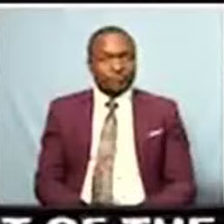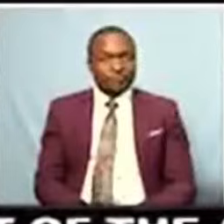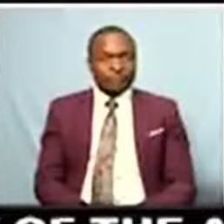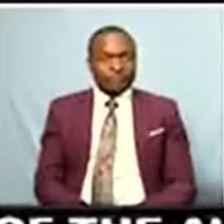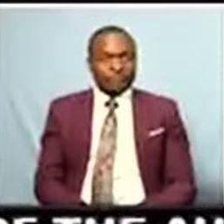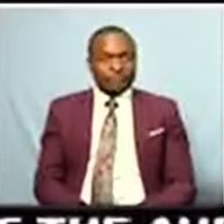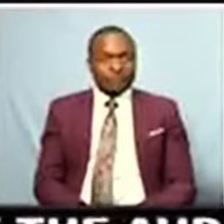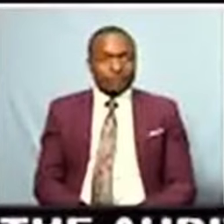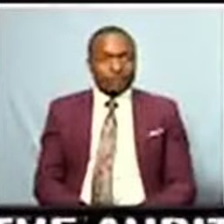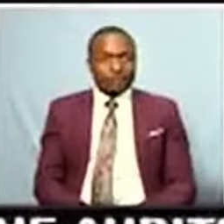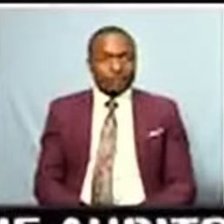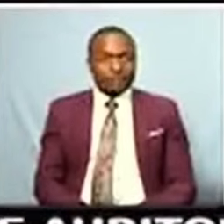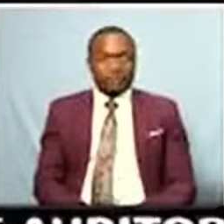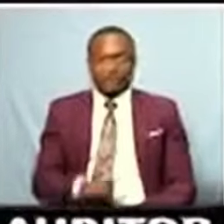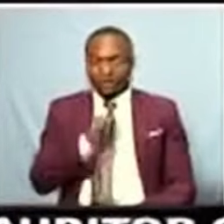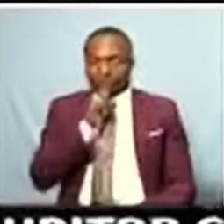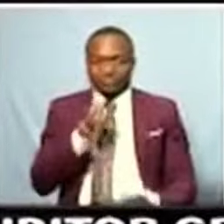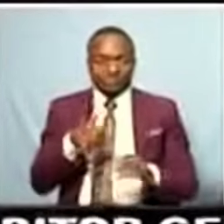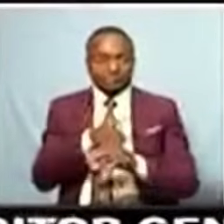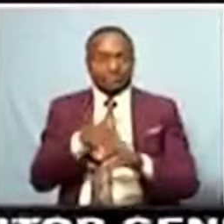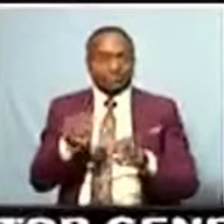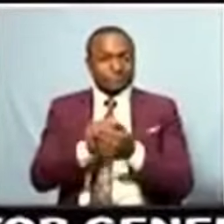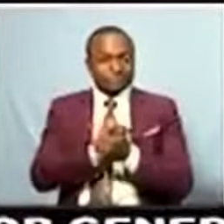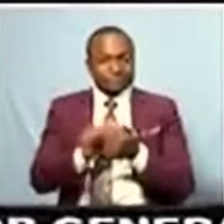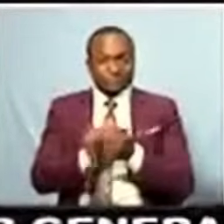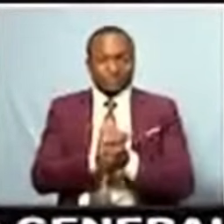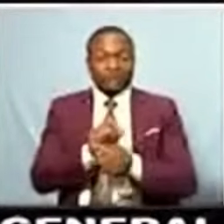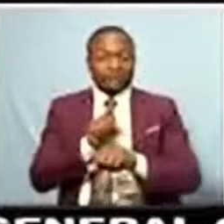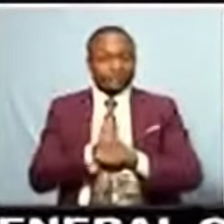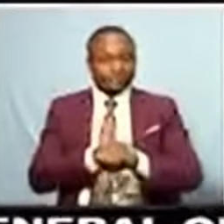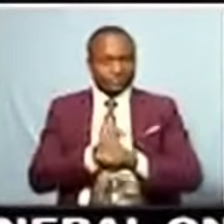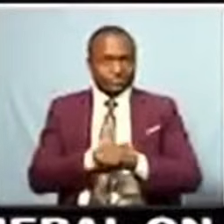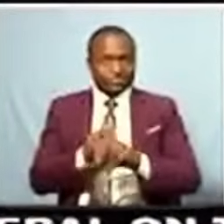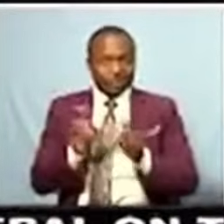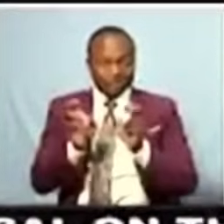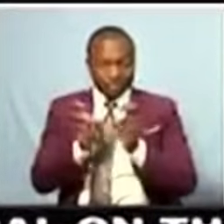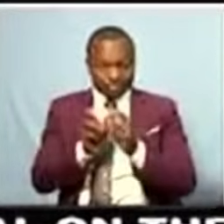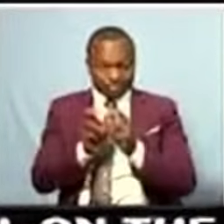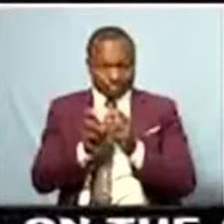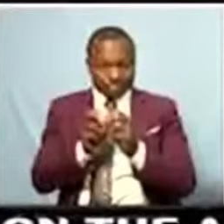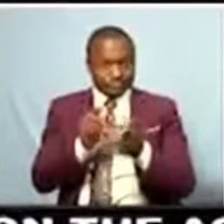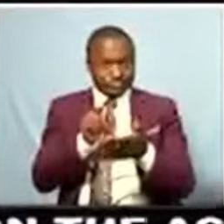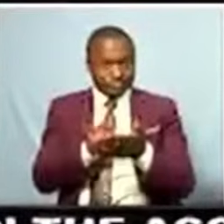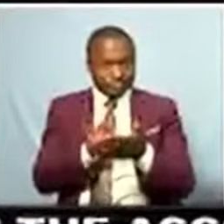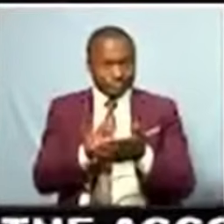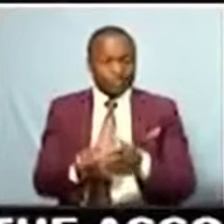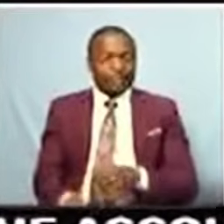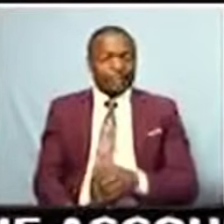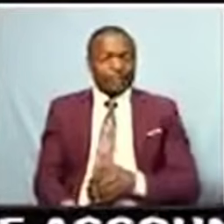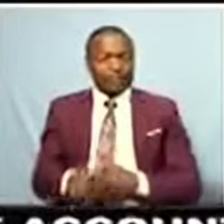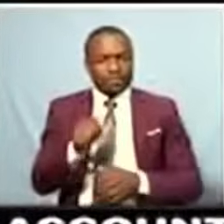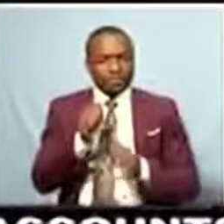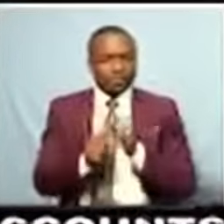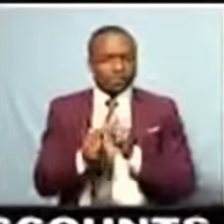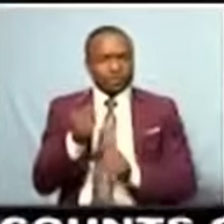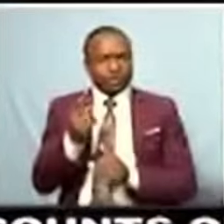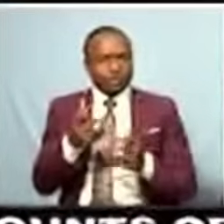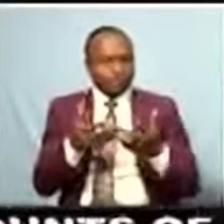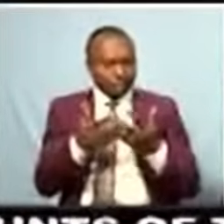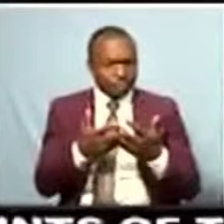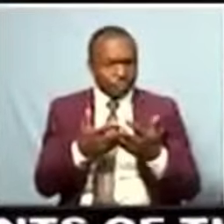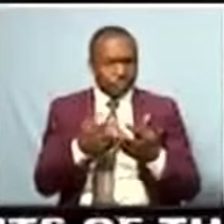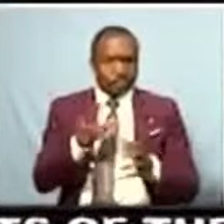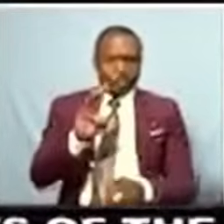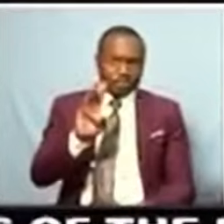from defect liability periods within the contract framework. So which is which? The machine was on